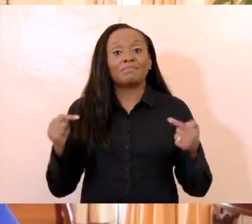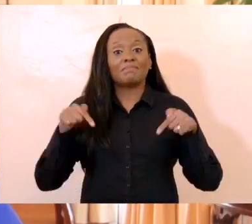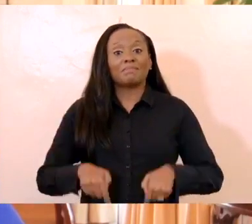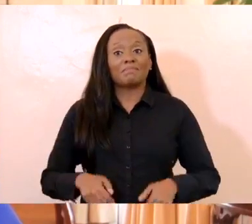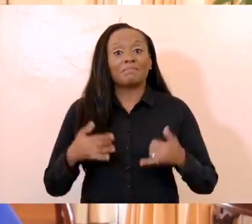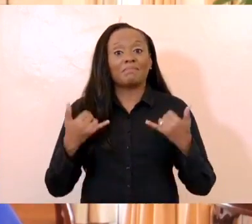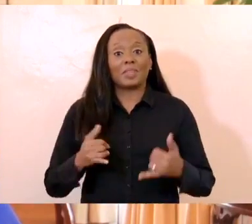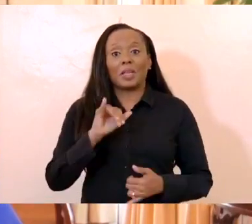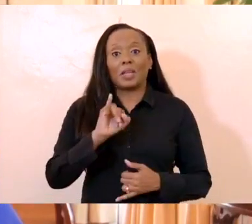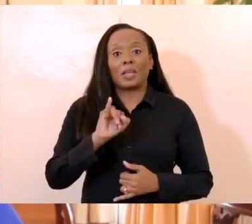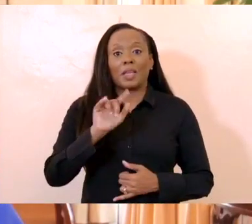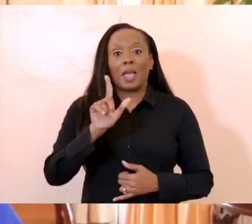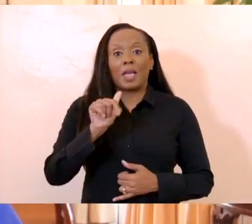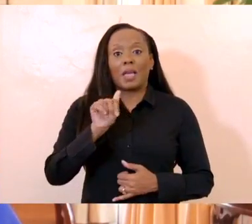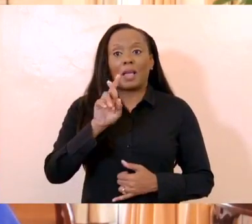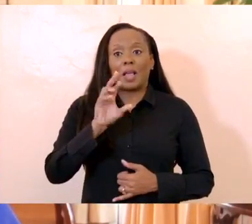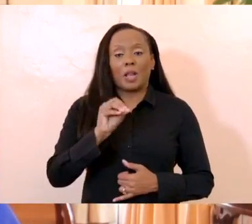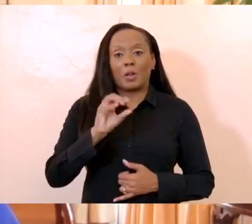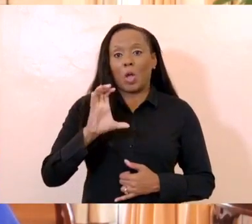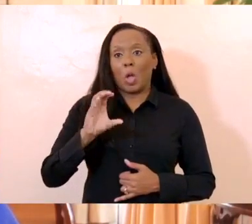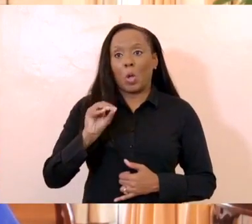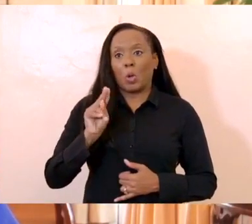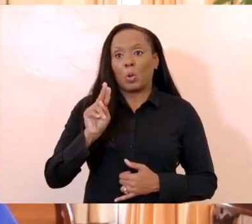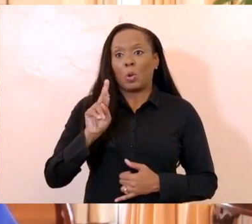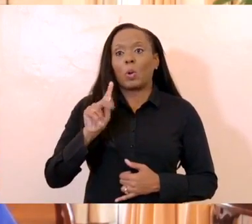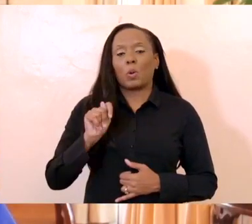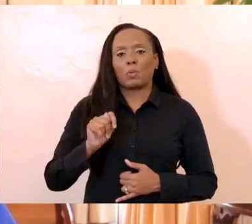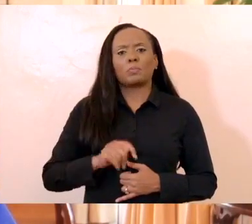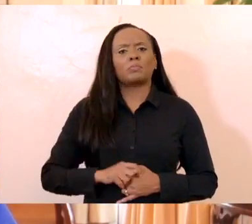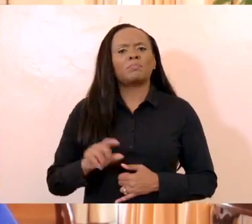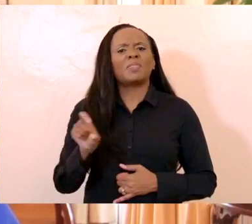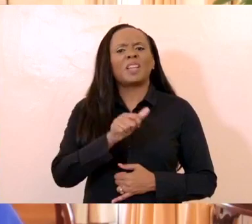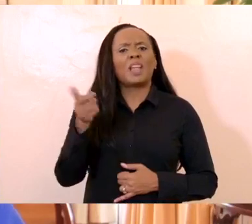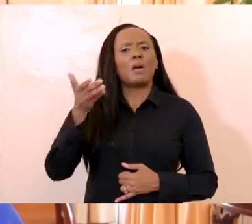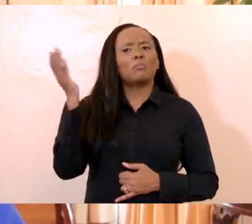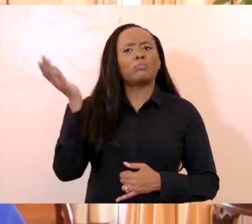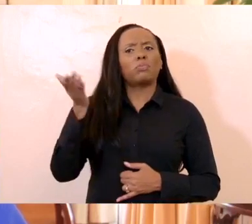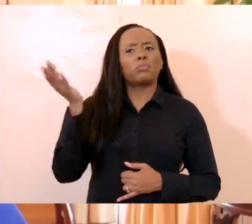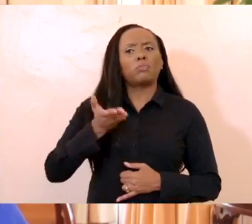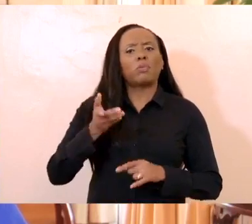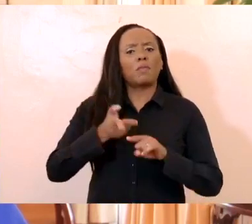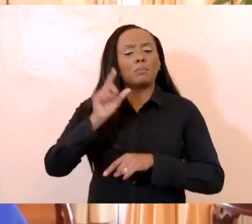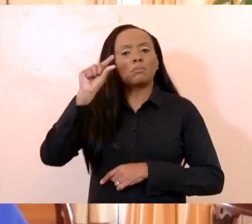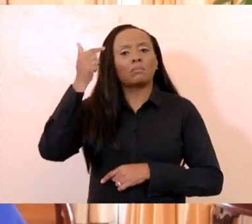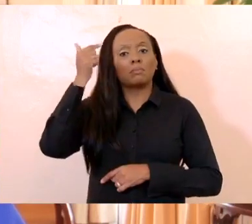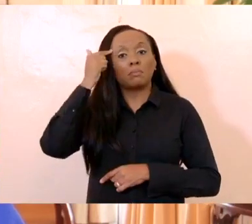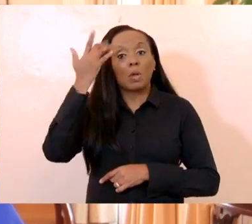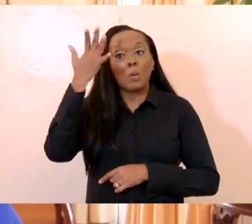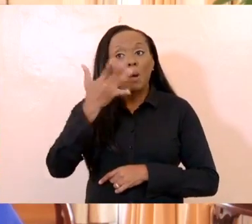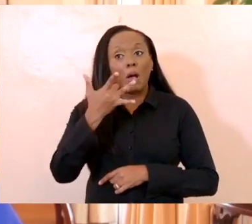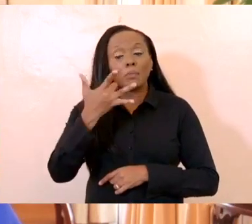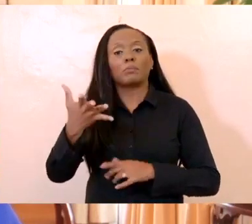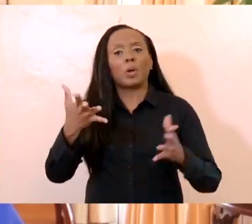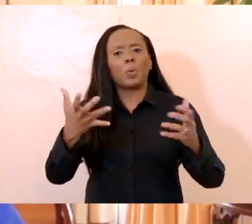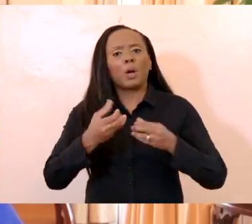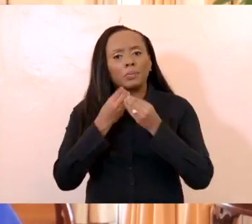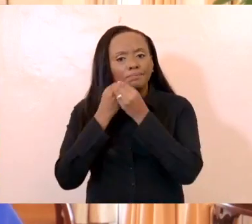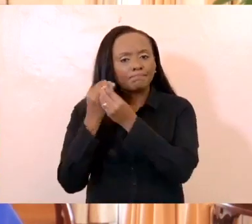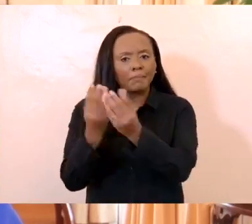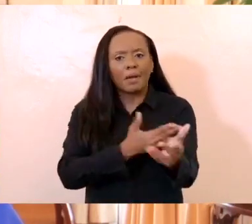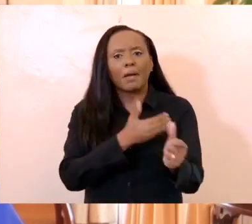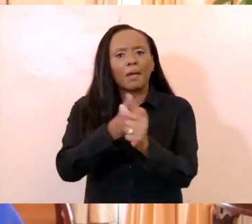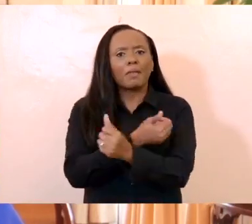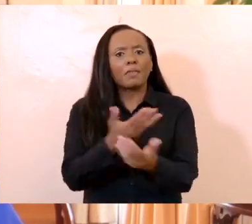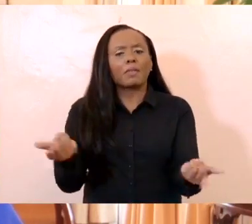Court in another of the series of press conferences intended to keep Barbadians abreast of what